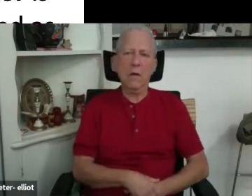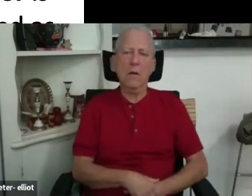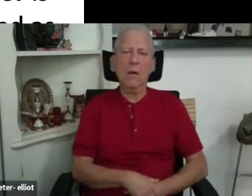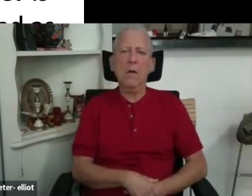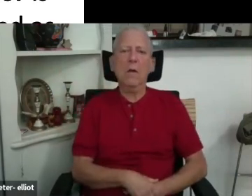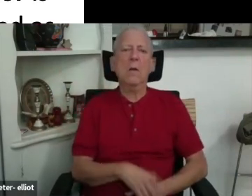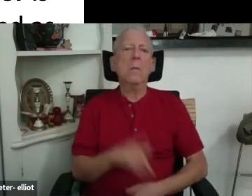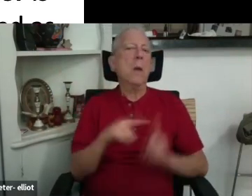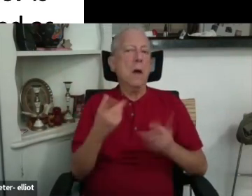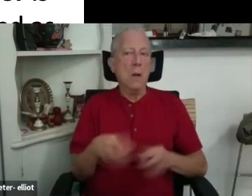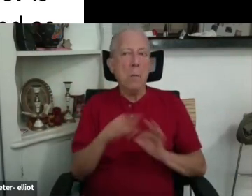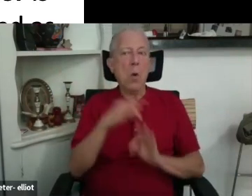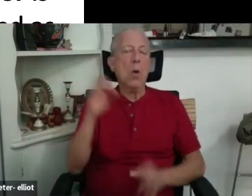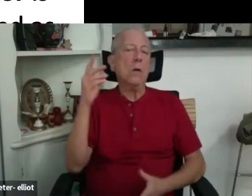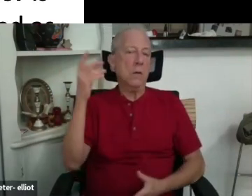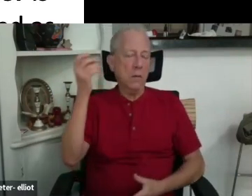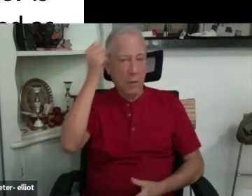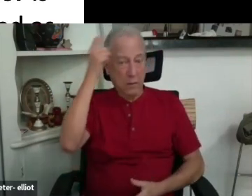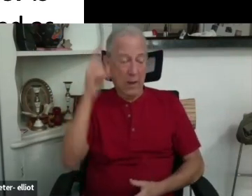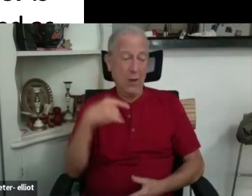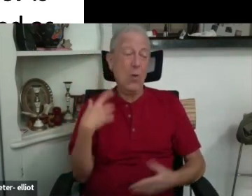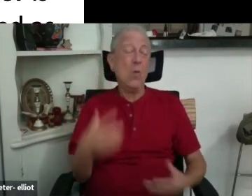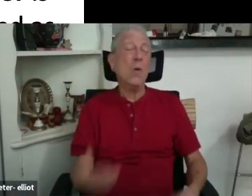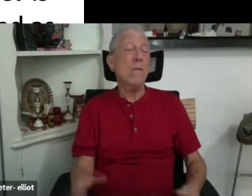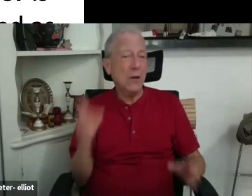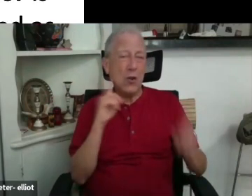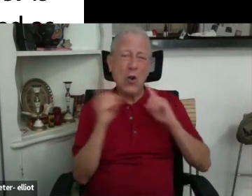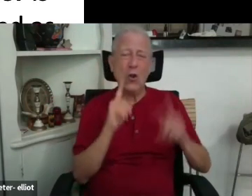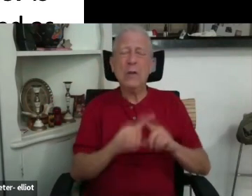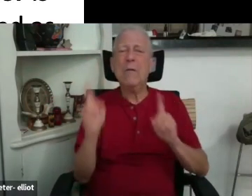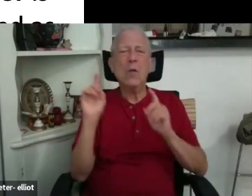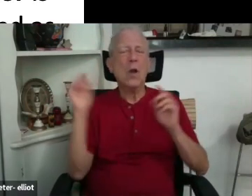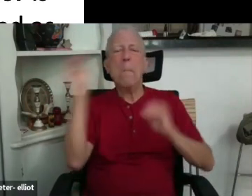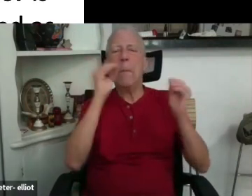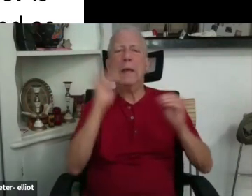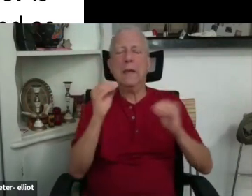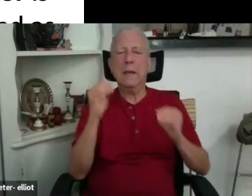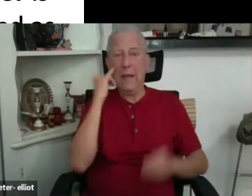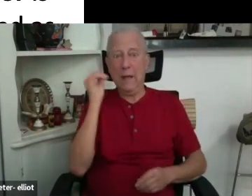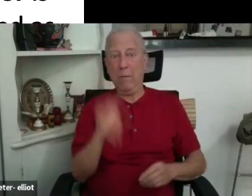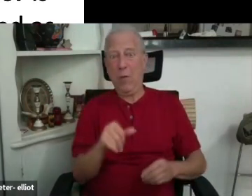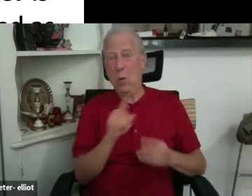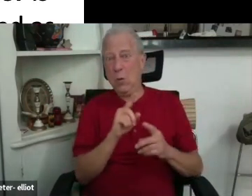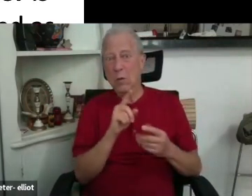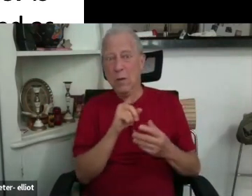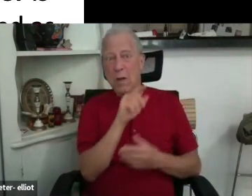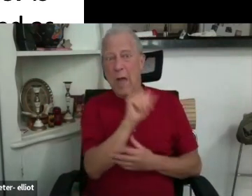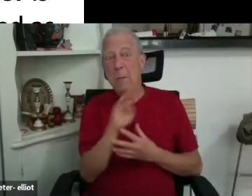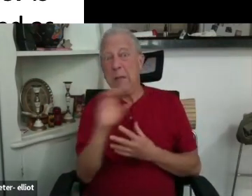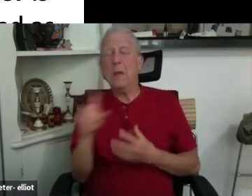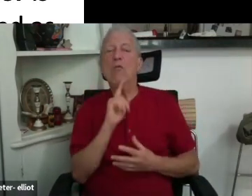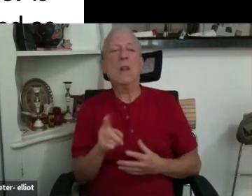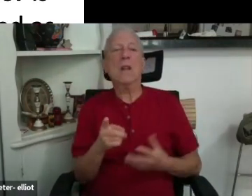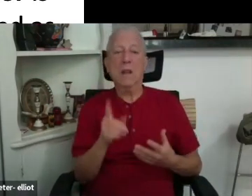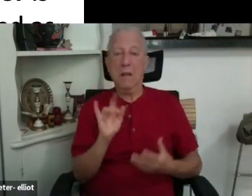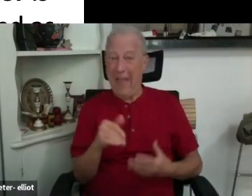please note that we have also been hearing differing opinions on whether these choices actually matter, because the government does